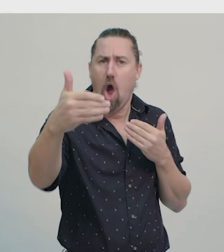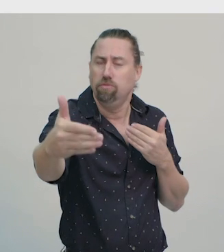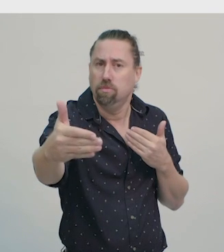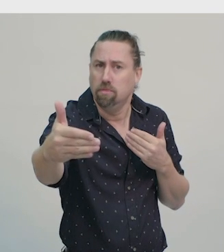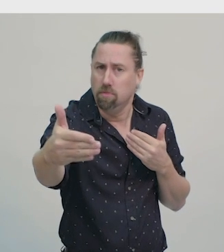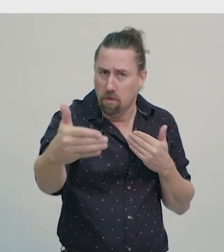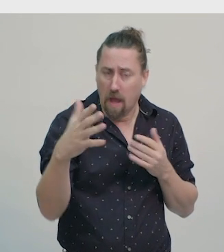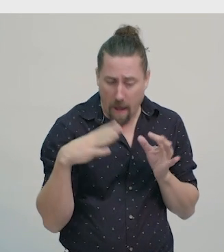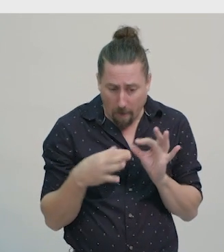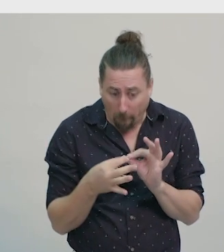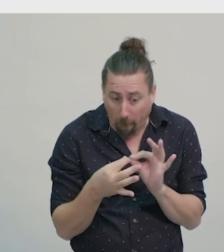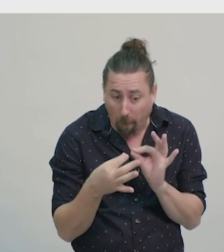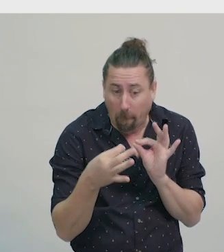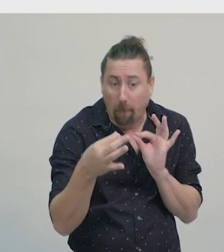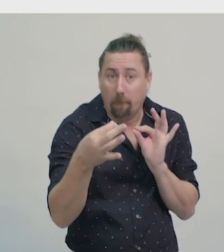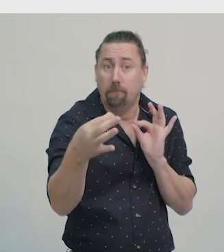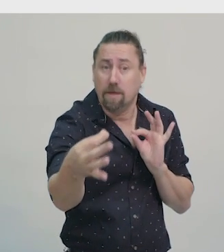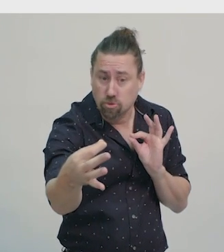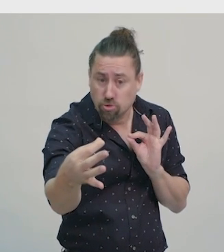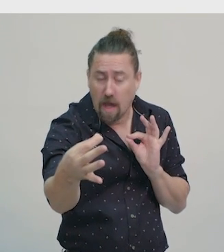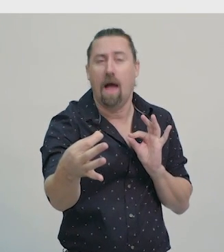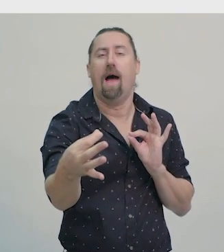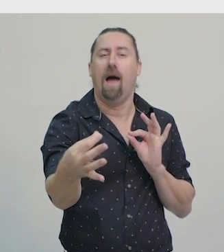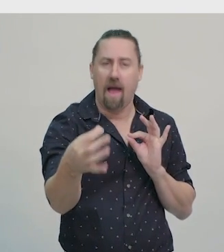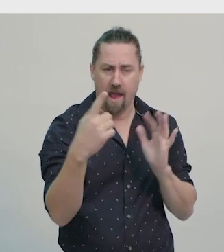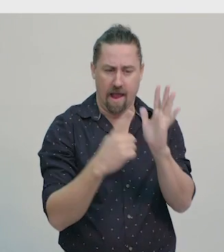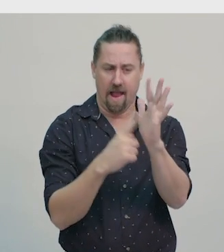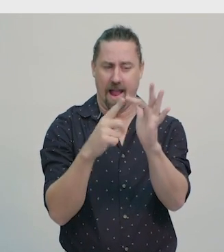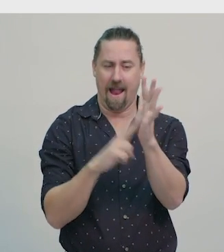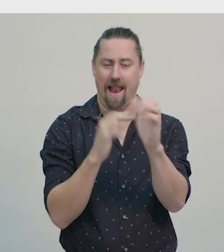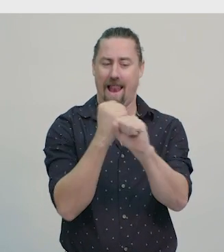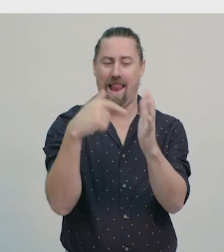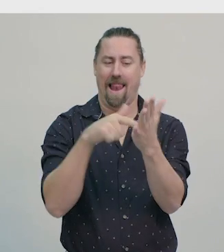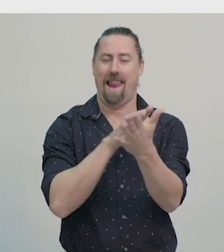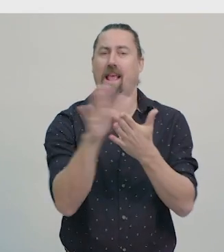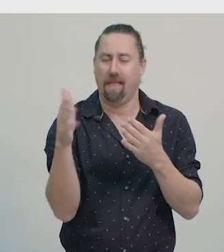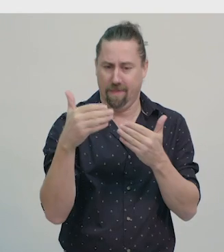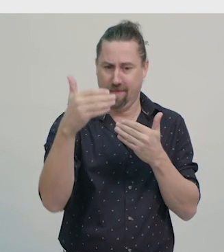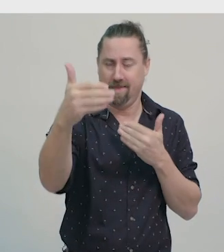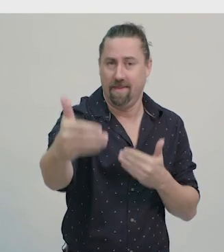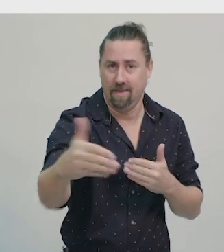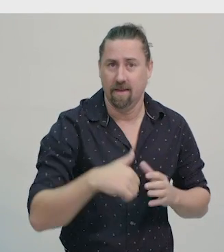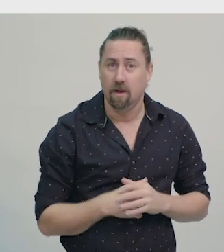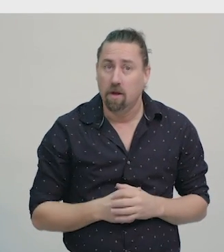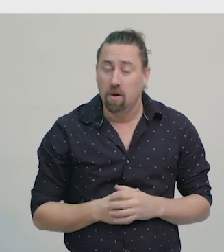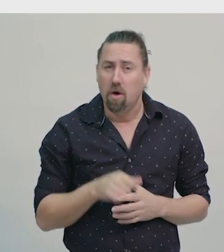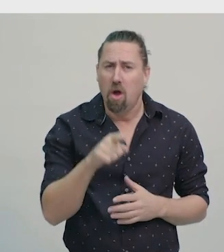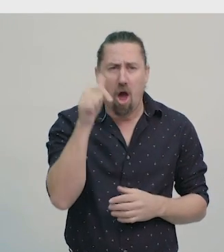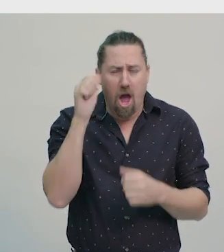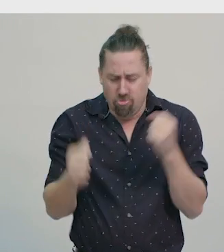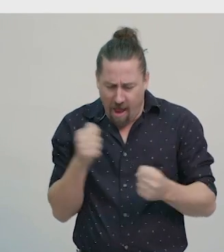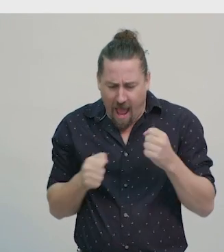measured. As well as height, we can also measure length and